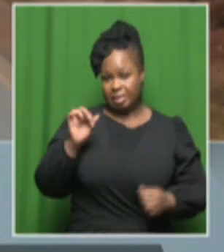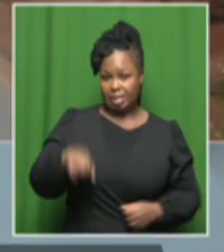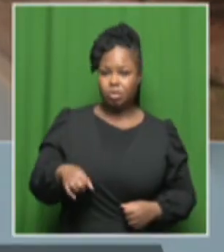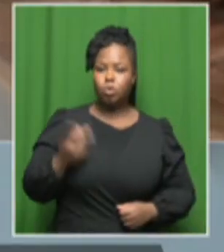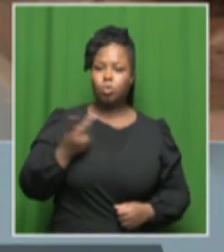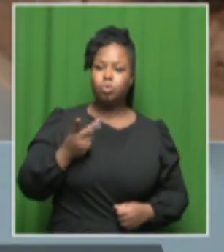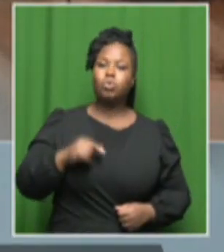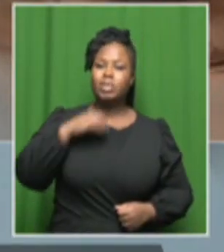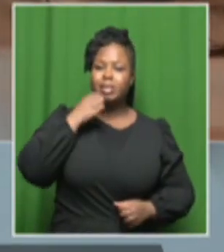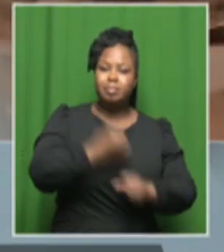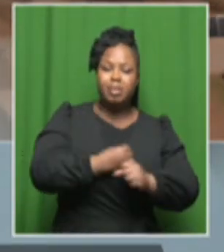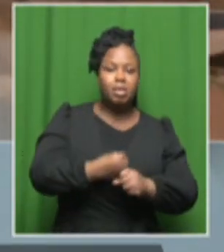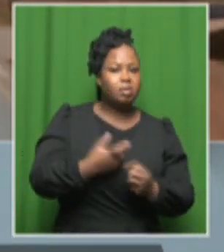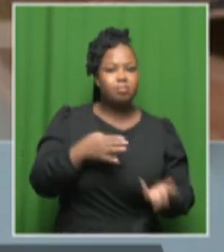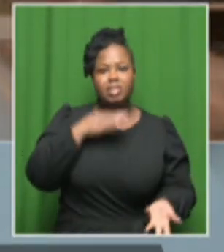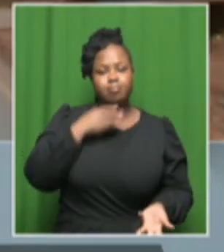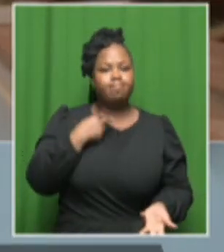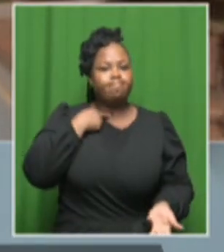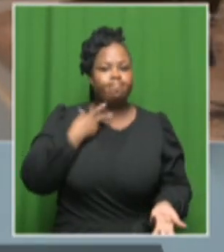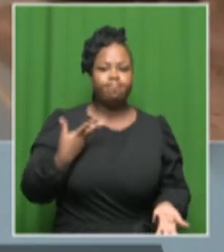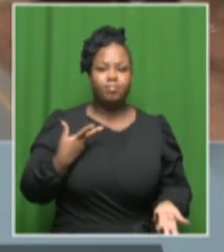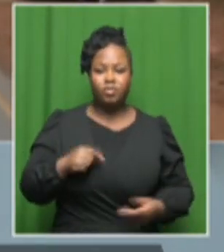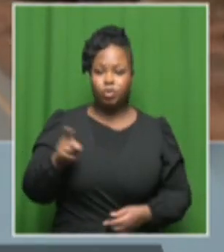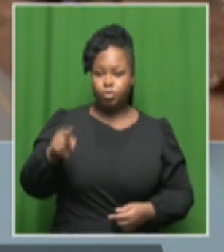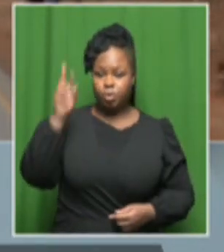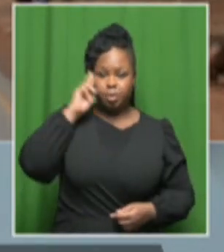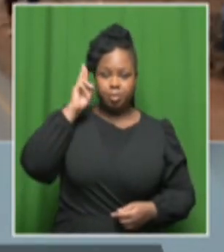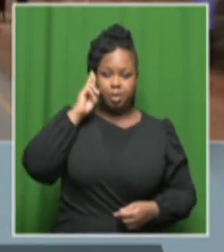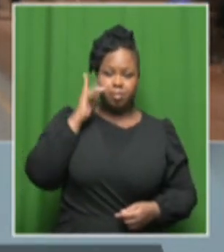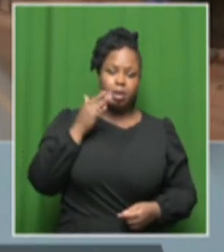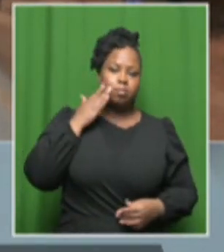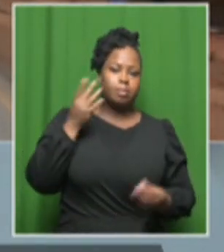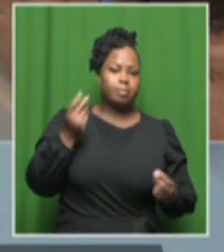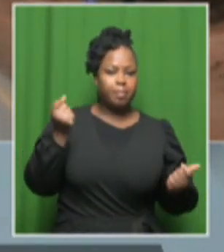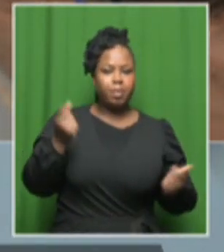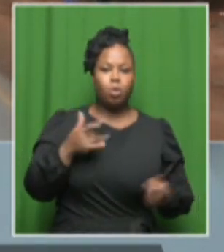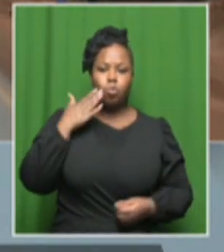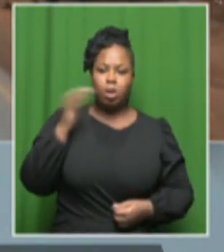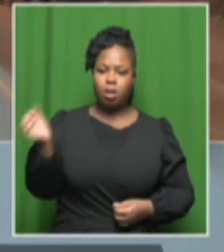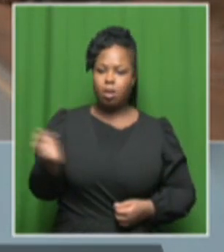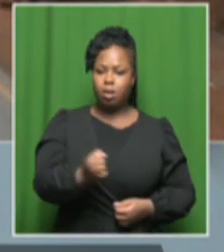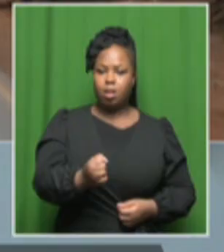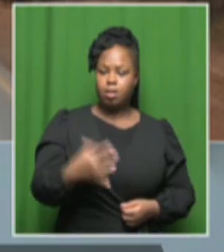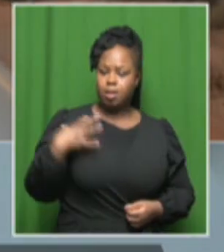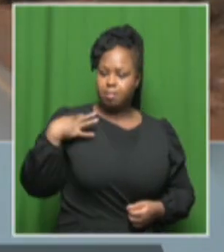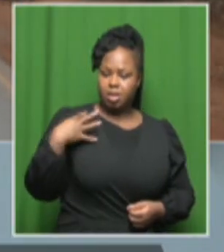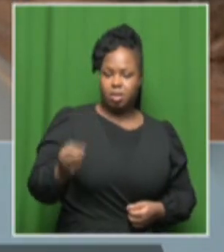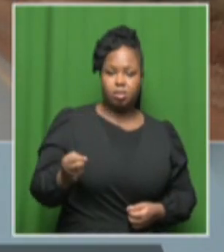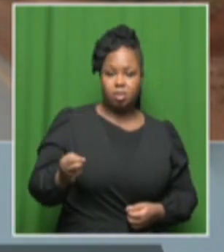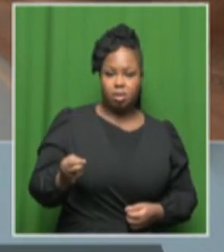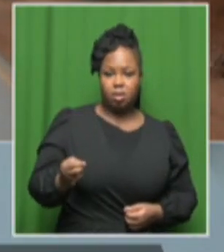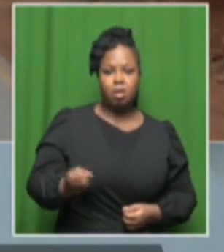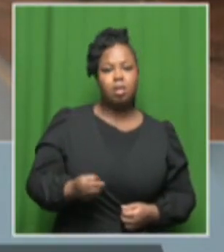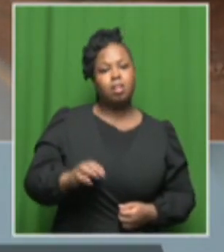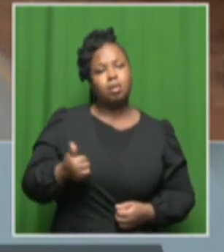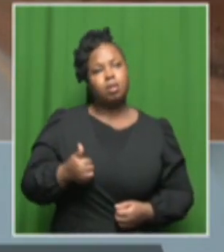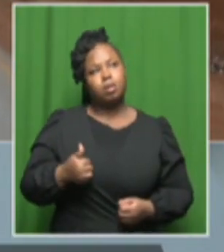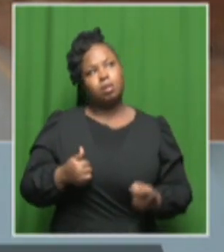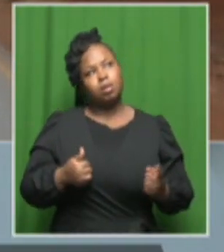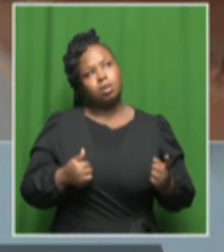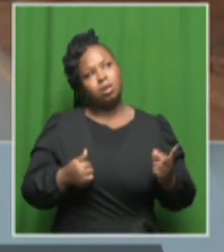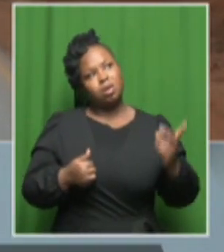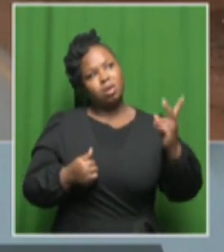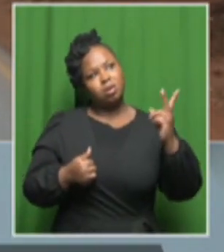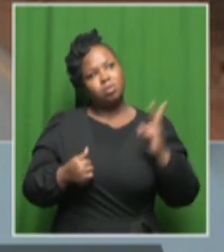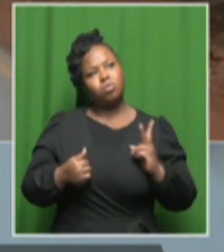would have made him unpopular. If you remember, immediately after he was appointed as the minister, he called I think